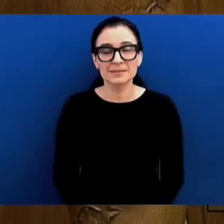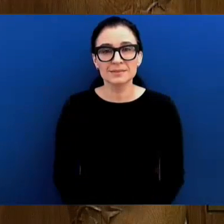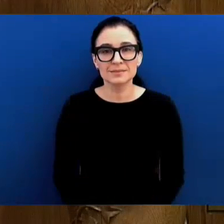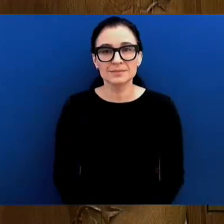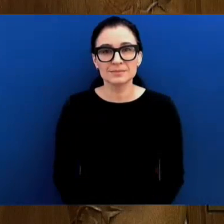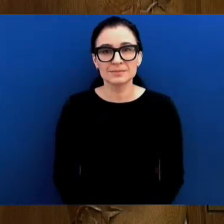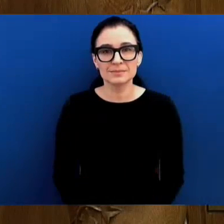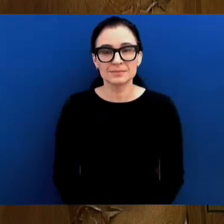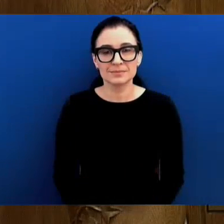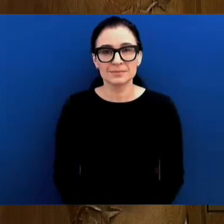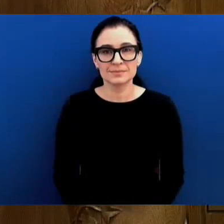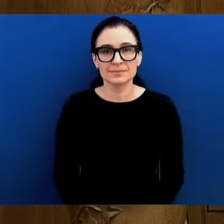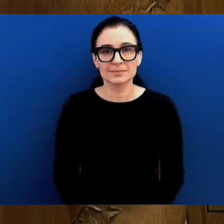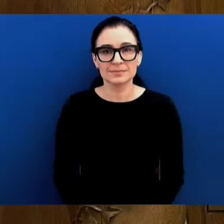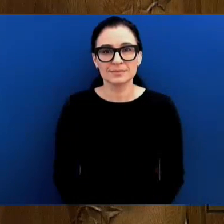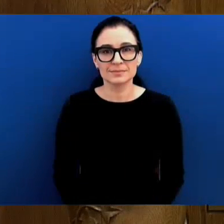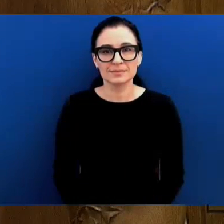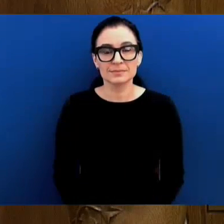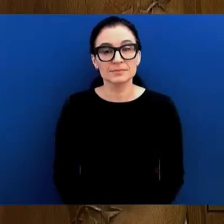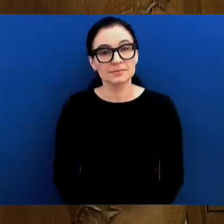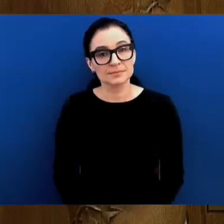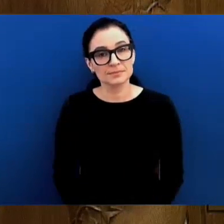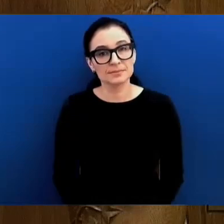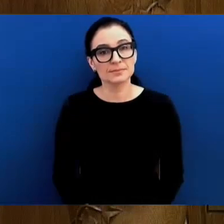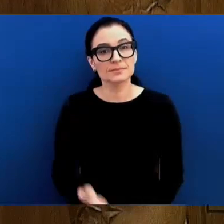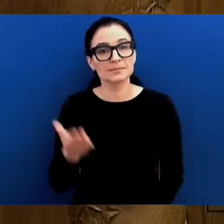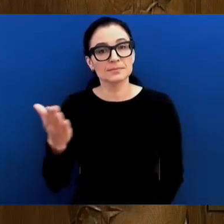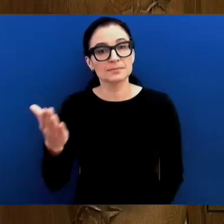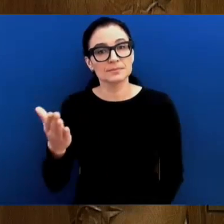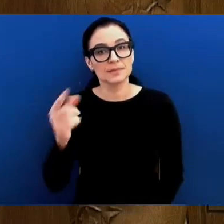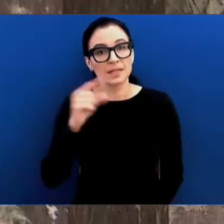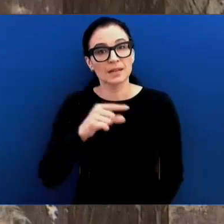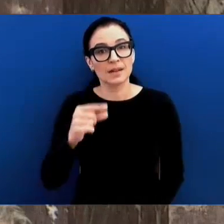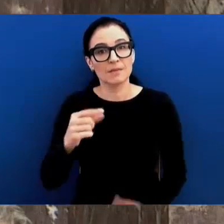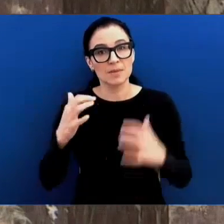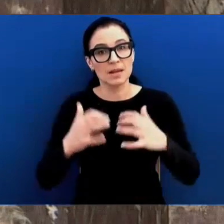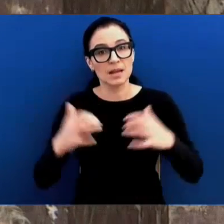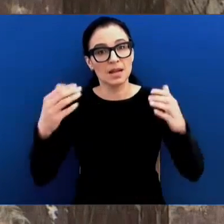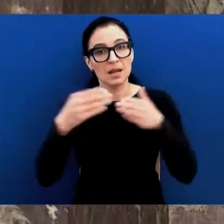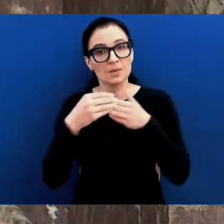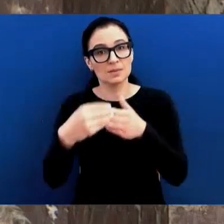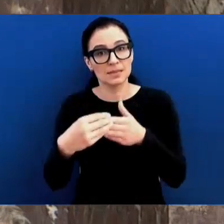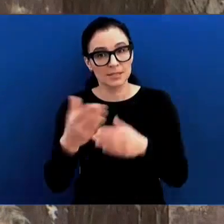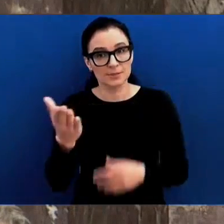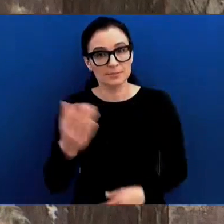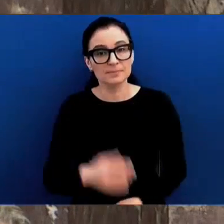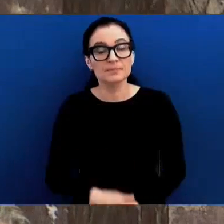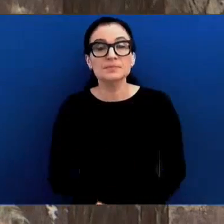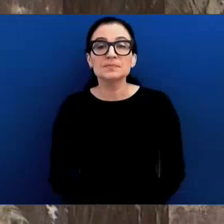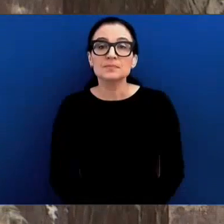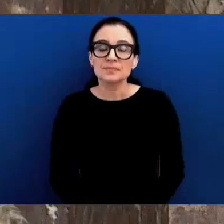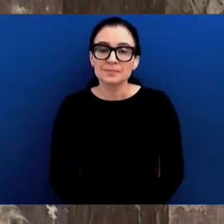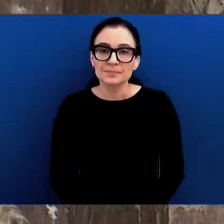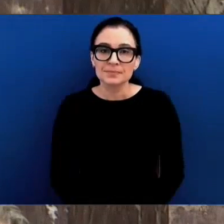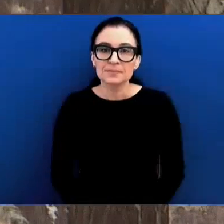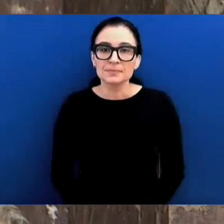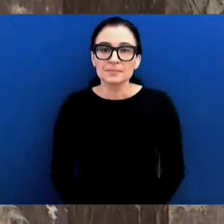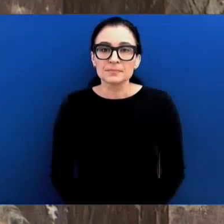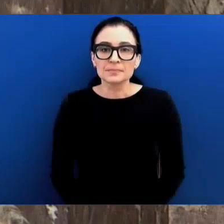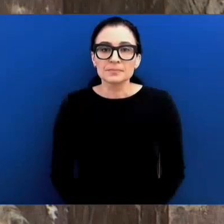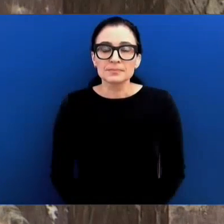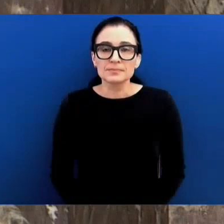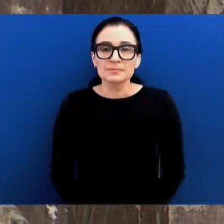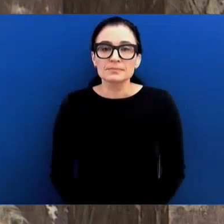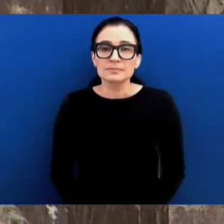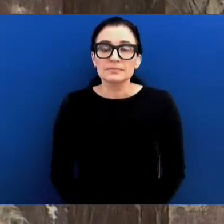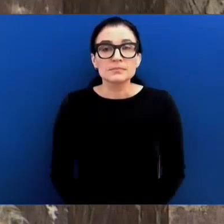Government House Leader. Thank you so much, Honourable Speaker. And no doubt people are facing some challenges with global inflation, with interest rates going up,